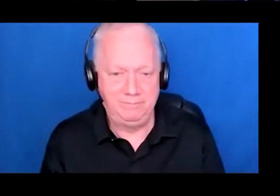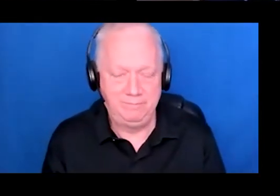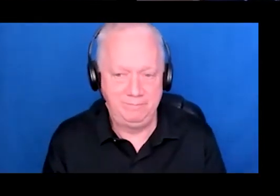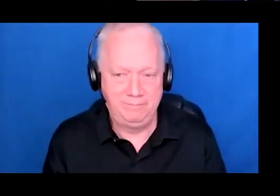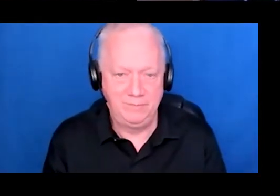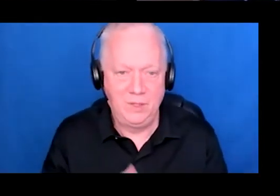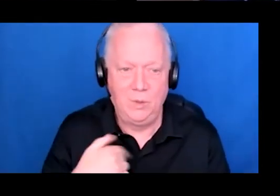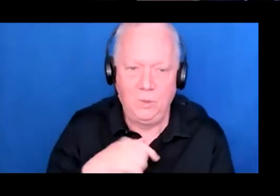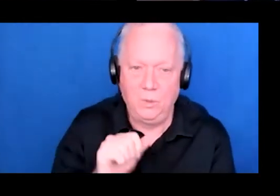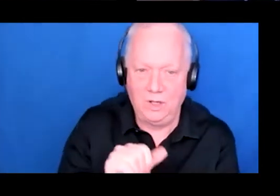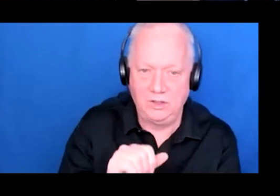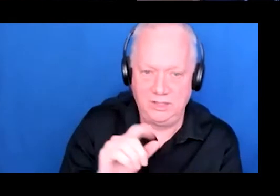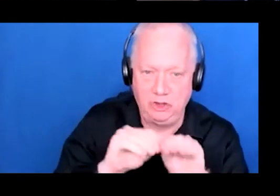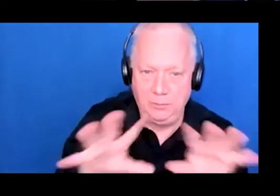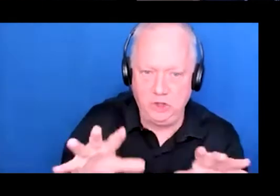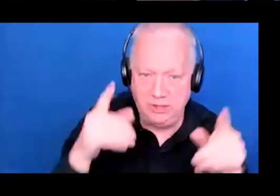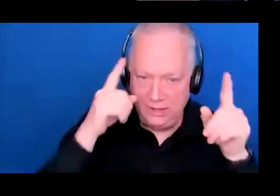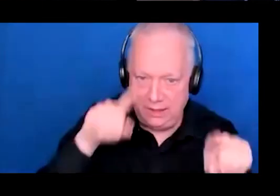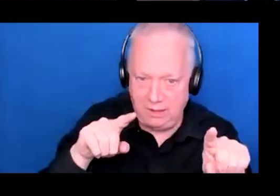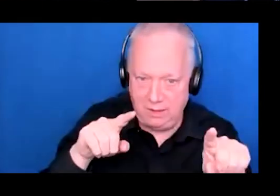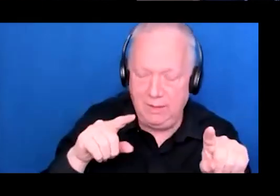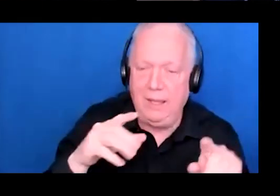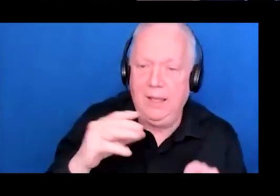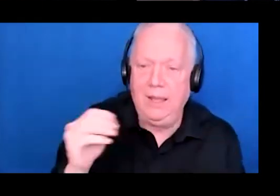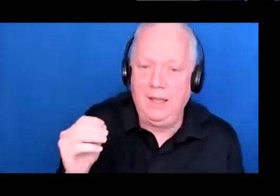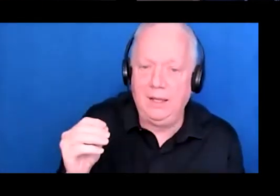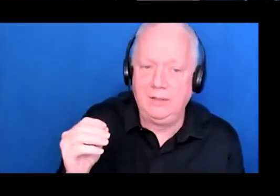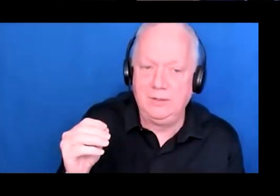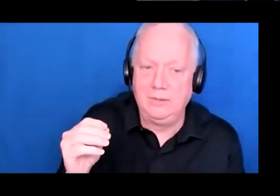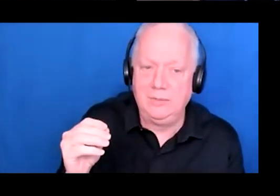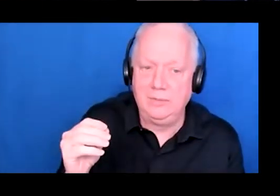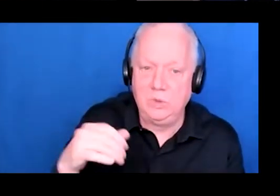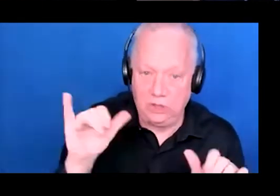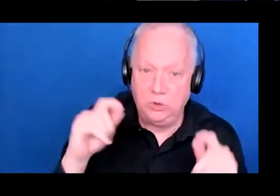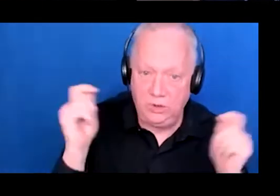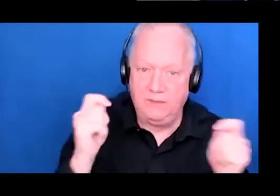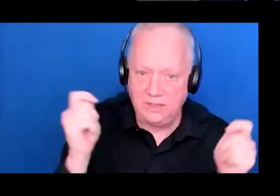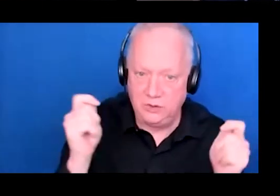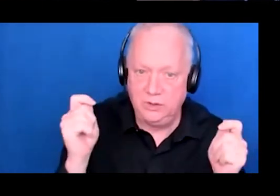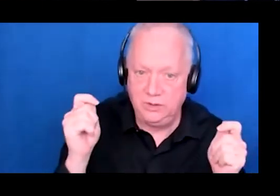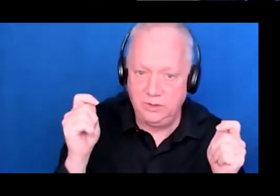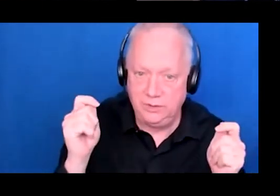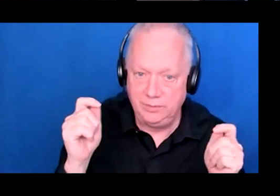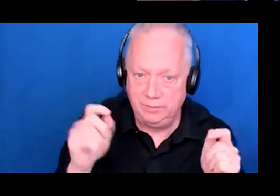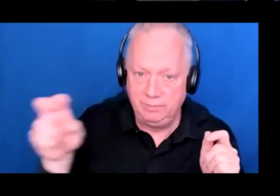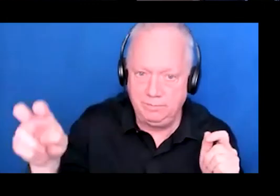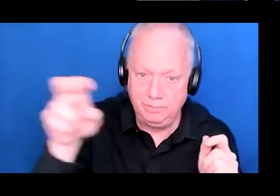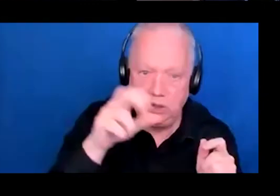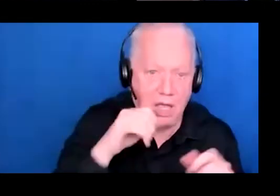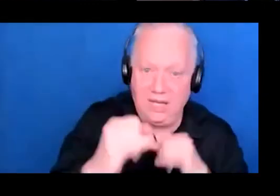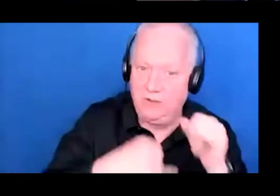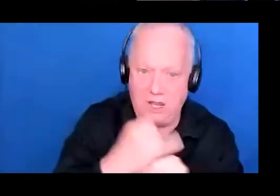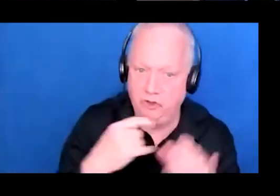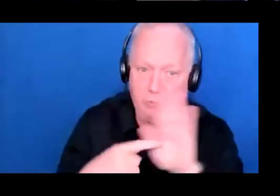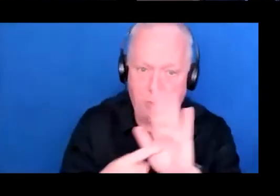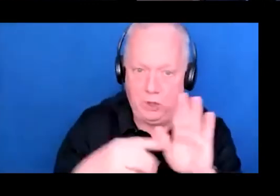We're working on a distribution deal, and we're still doing the festival circuit. We haven't had an international premiere